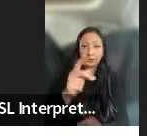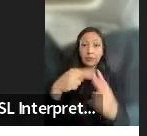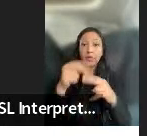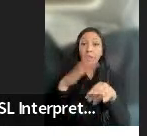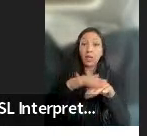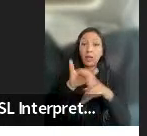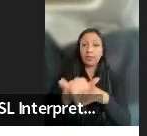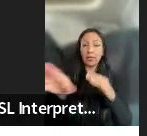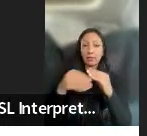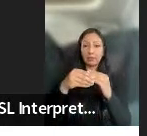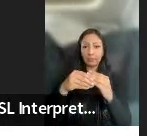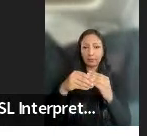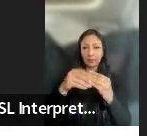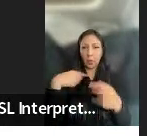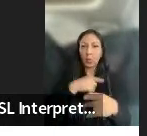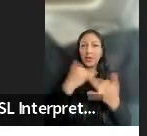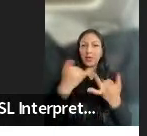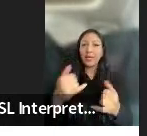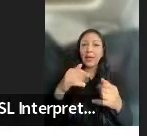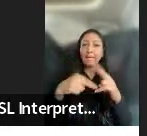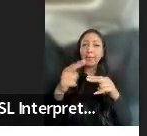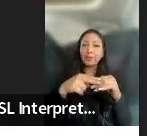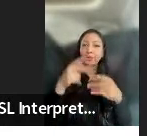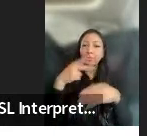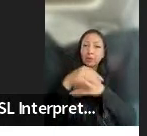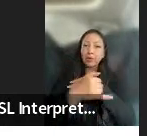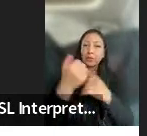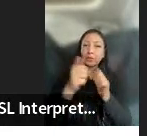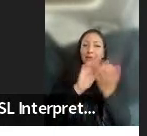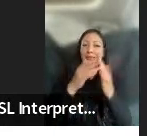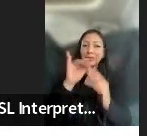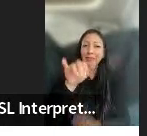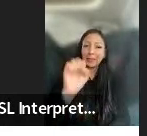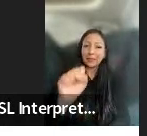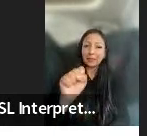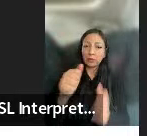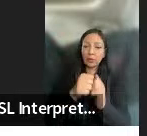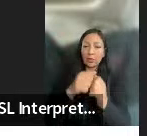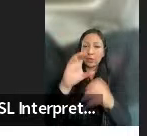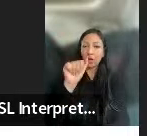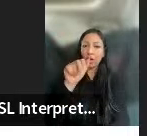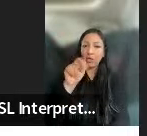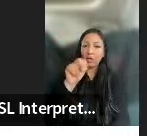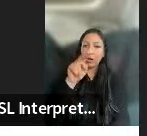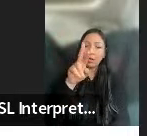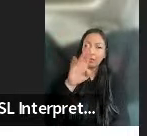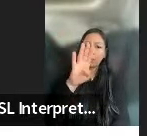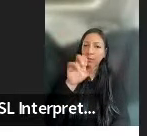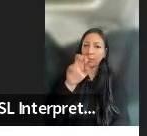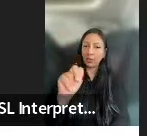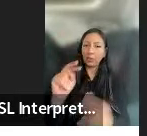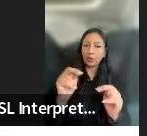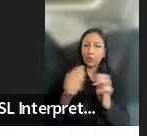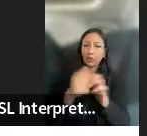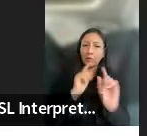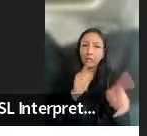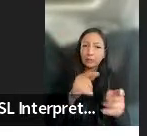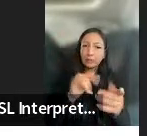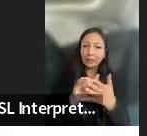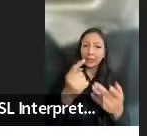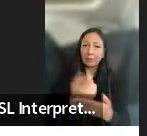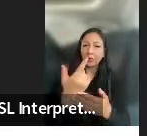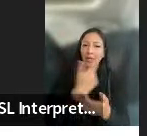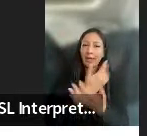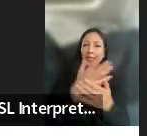that, we are building a project, City of Yes for Carbon Neutrality, that responds to the climate crisis by removing zoning impediments